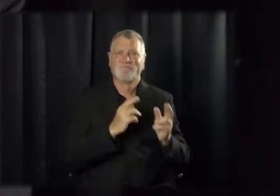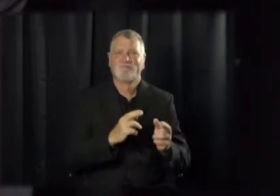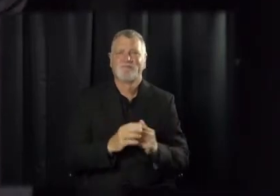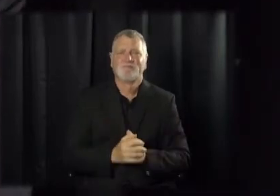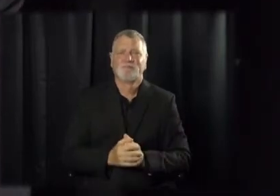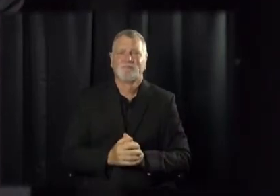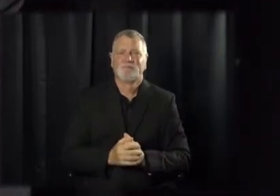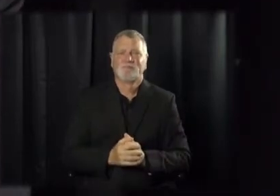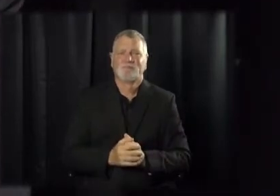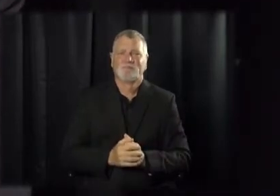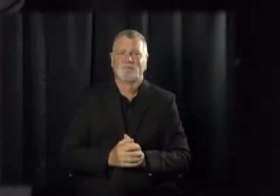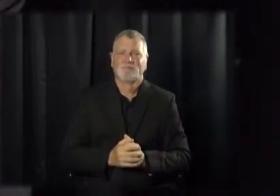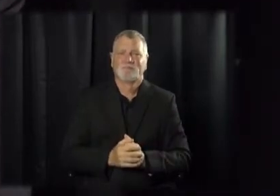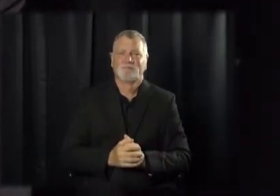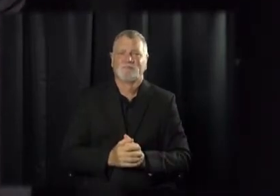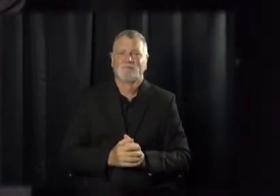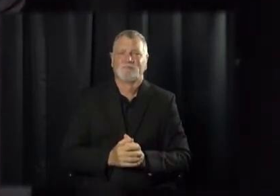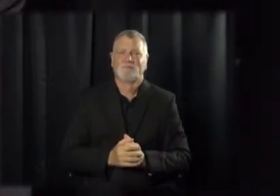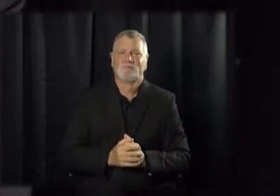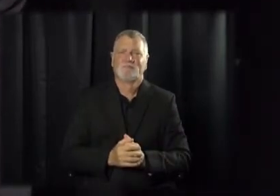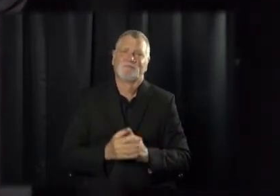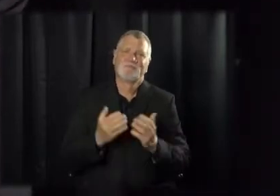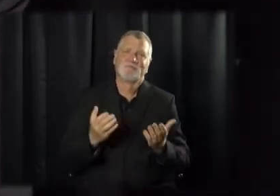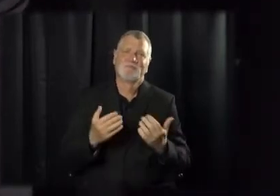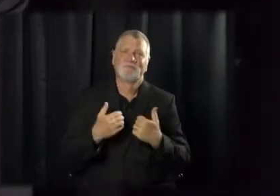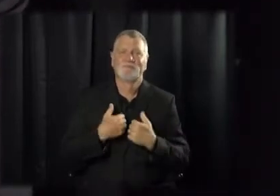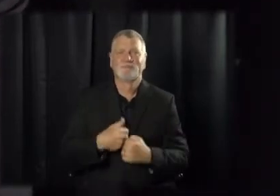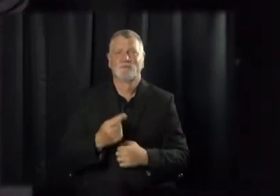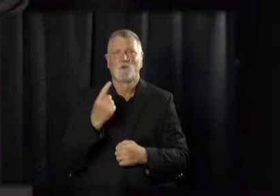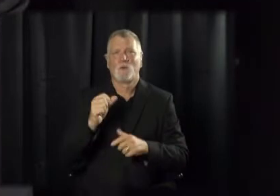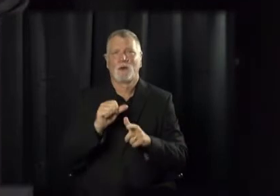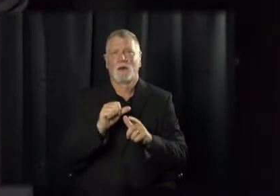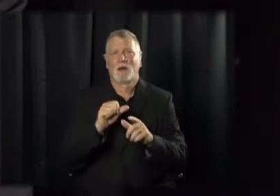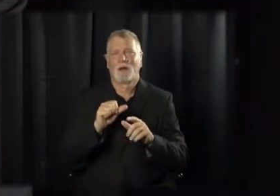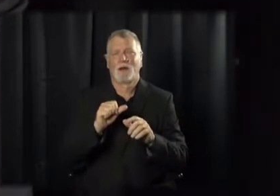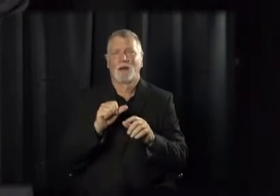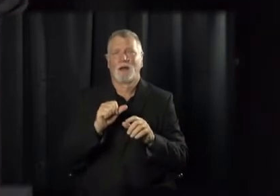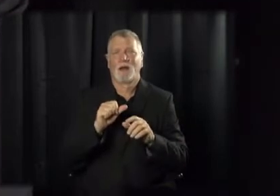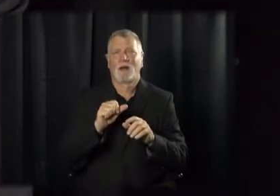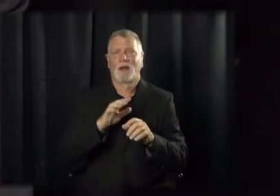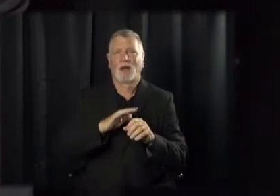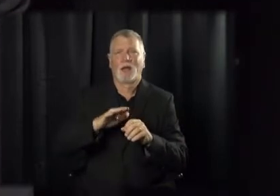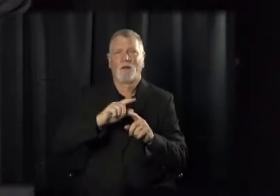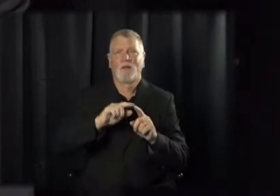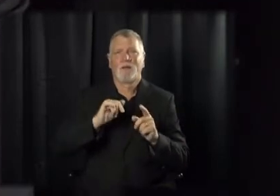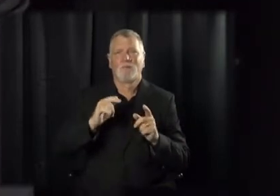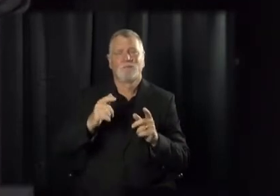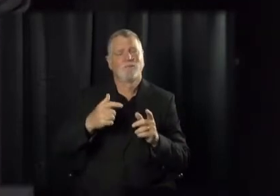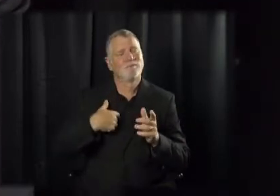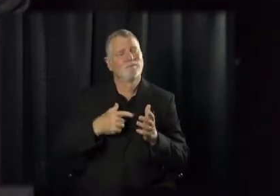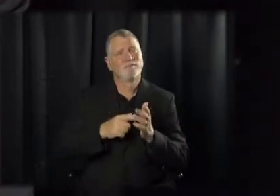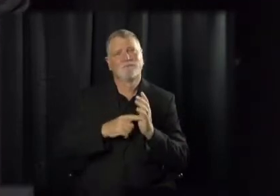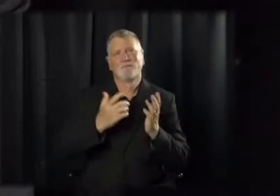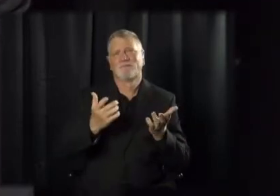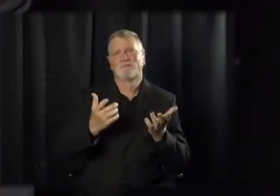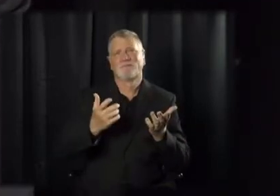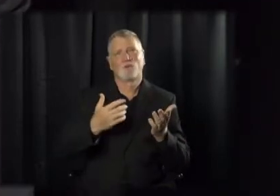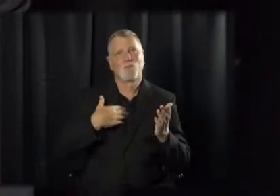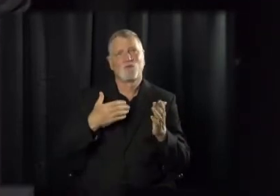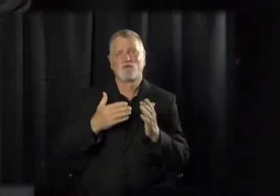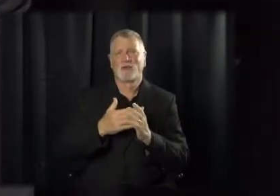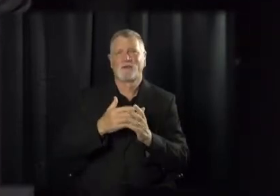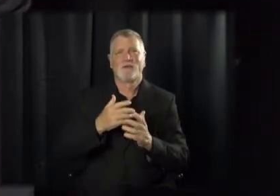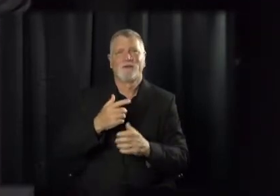recommendations. There is one area in which I take objection, one particular area in